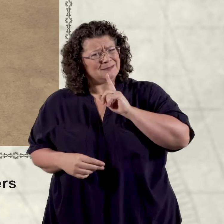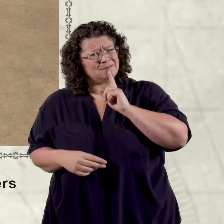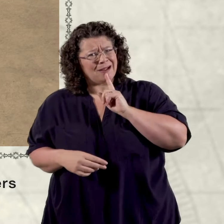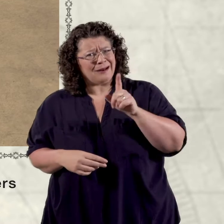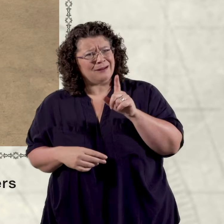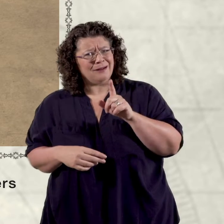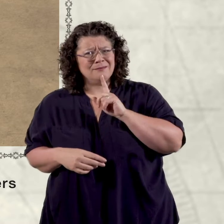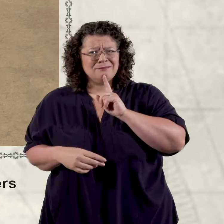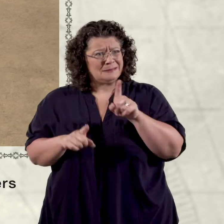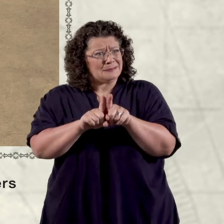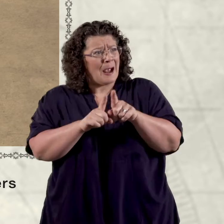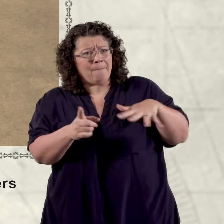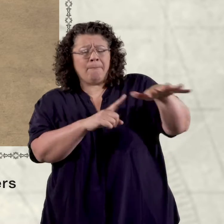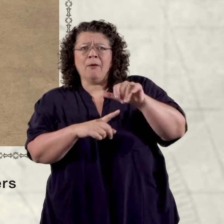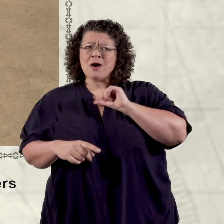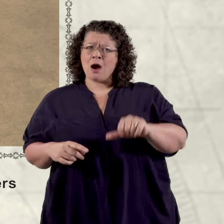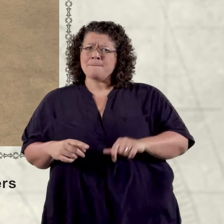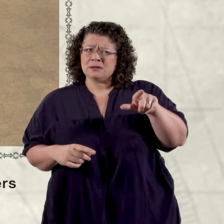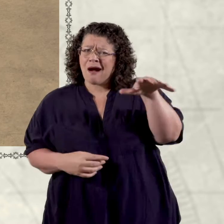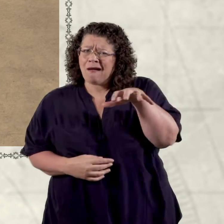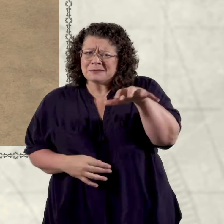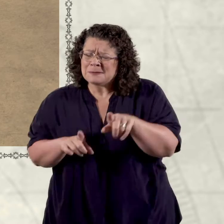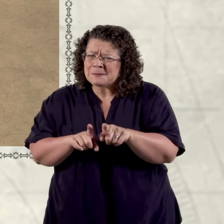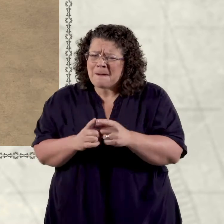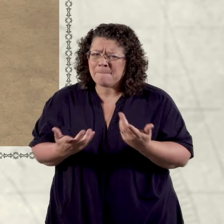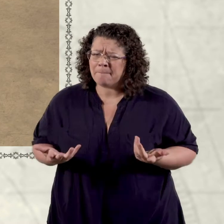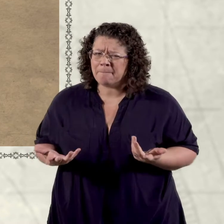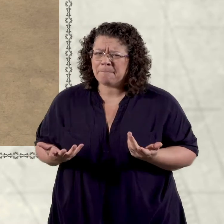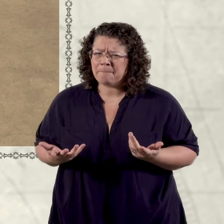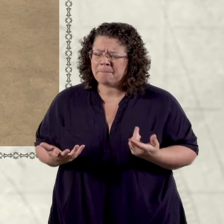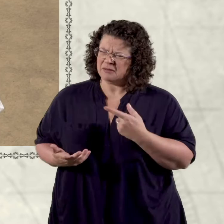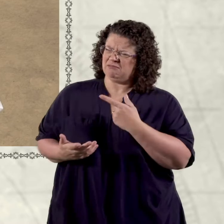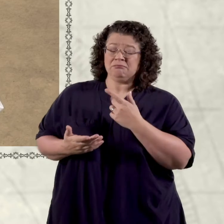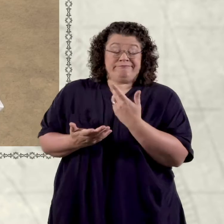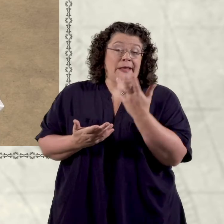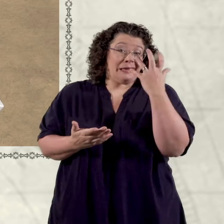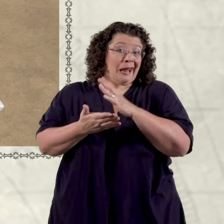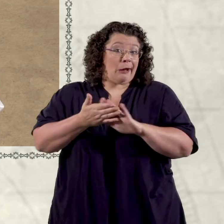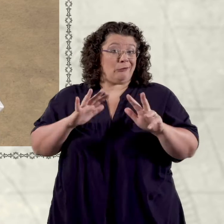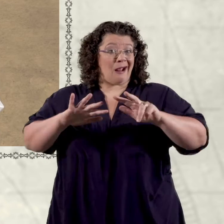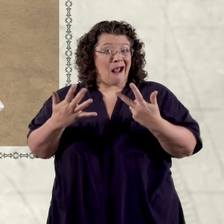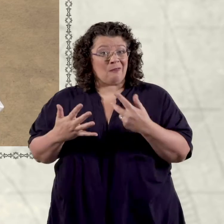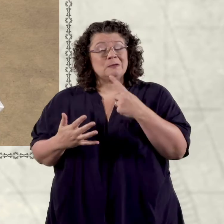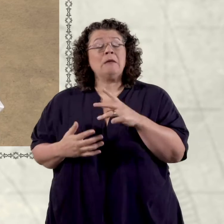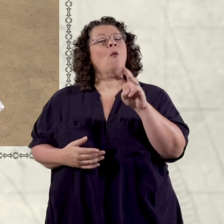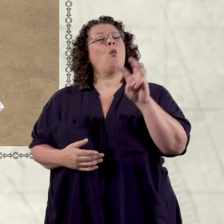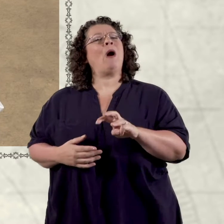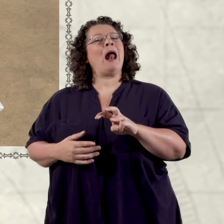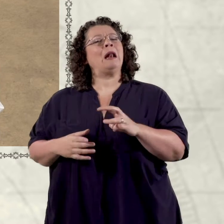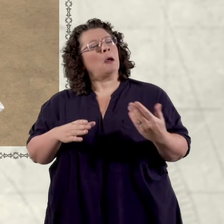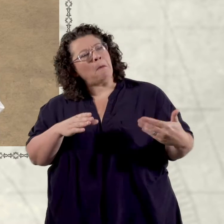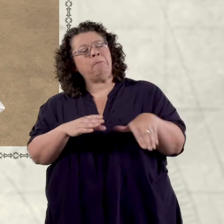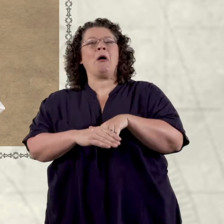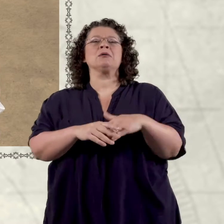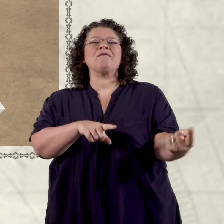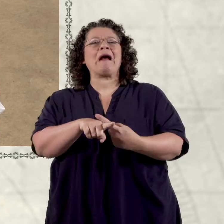of Ynys Môn, like that he did. But Henry VIII said, Wales is now part